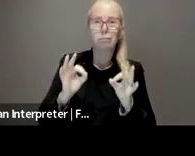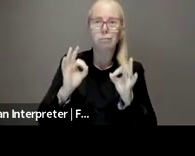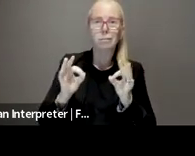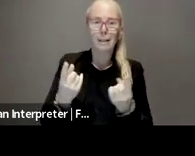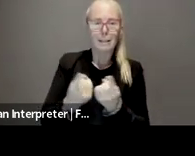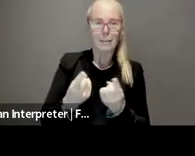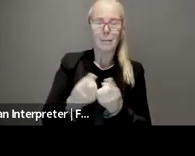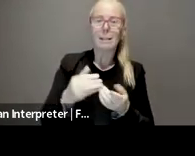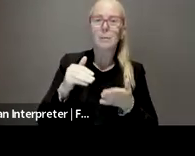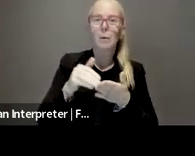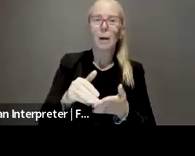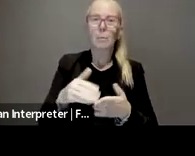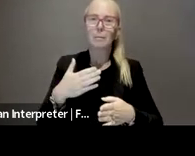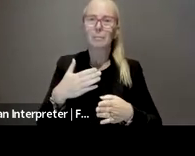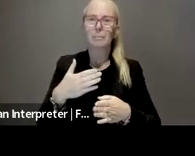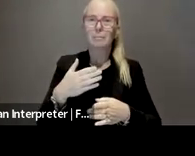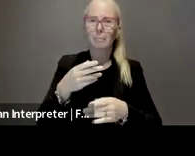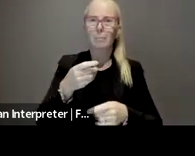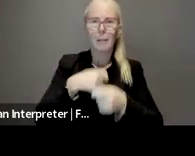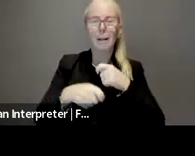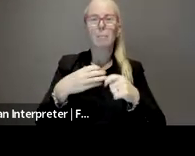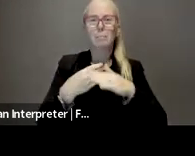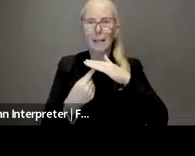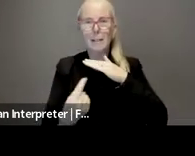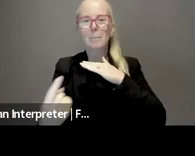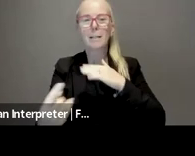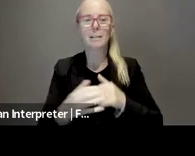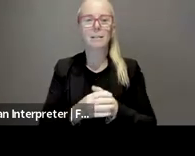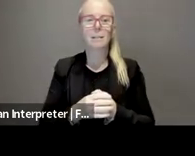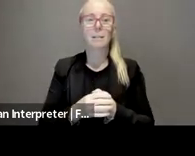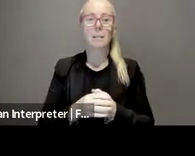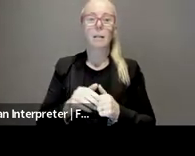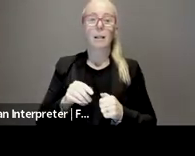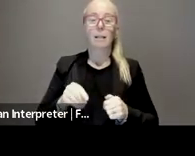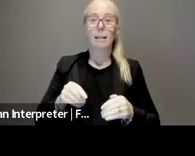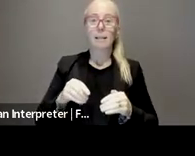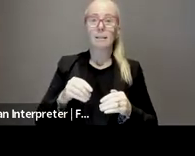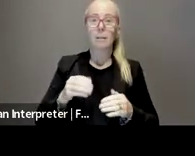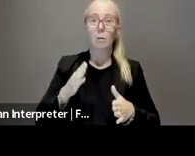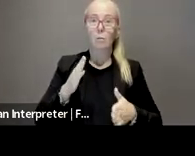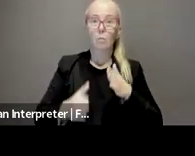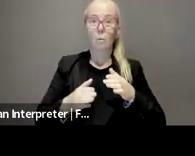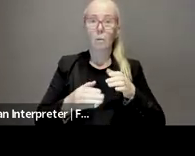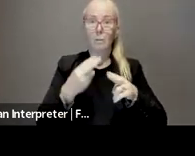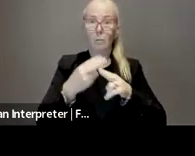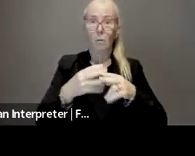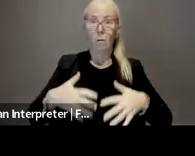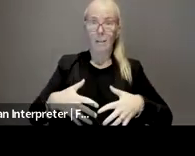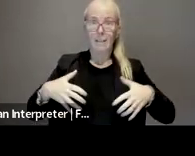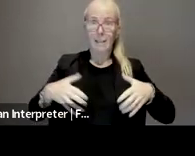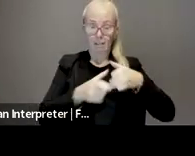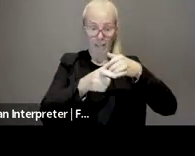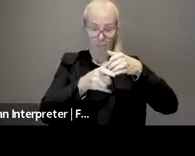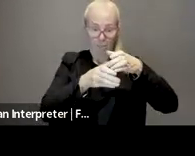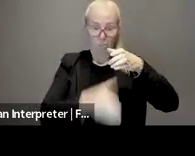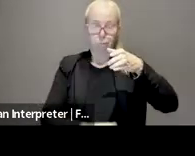in society is essential. Exoskeleton robots have been developed and tested in recent years. However, these